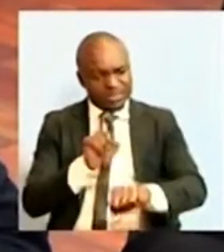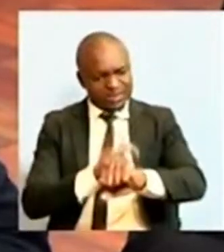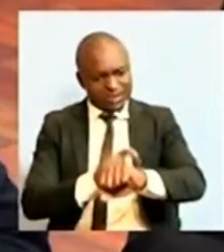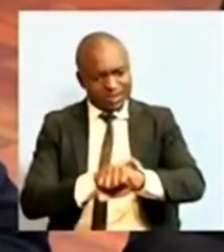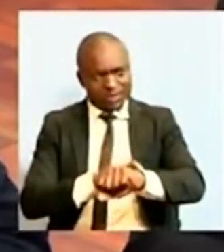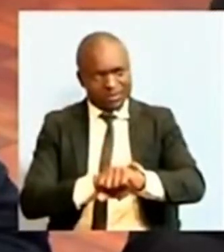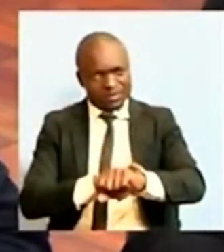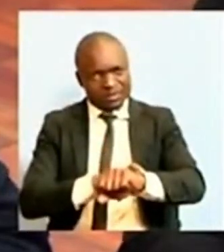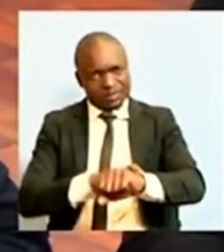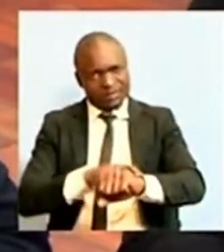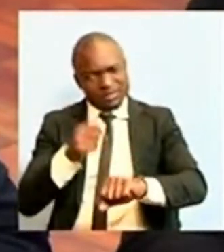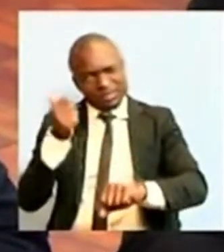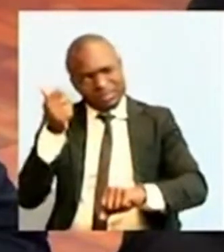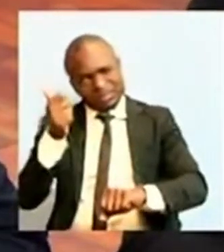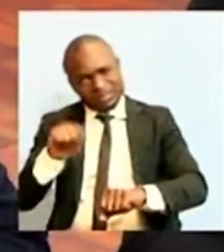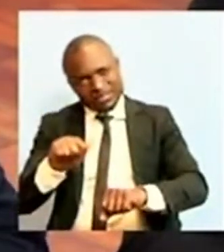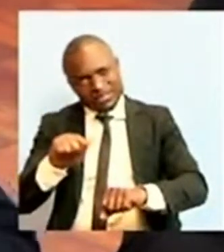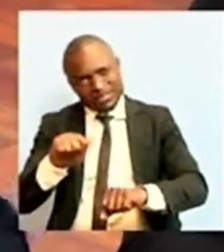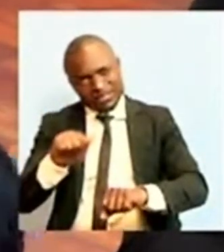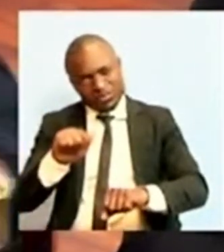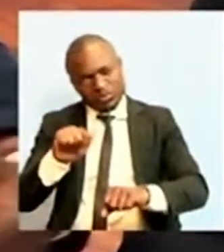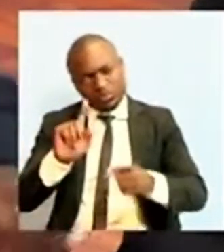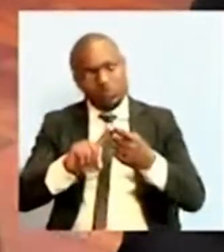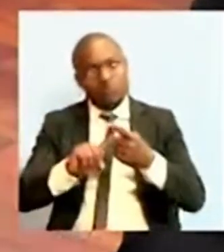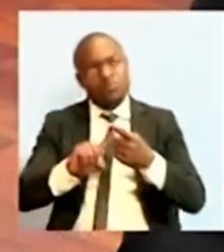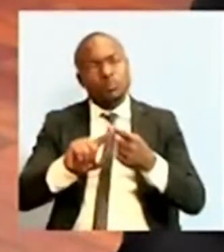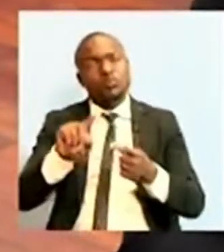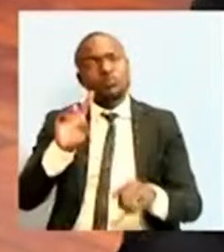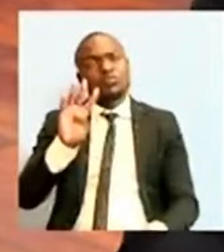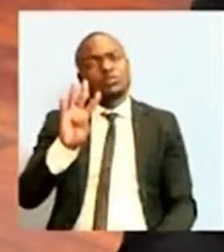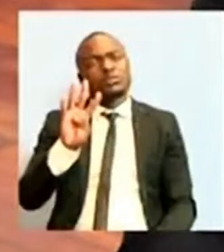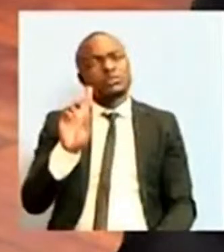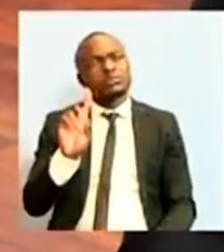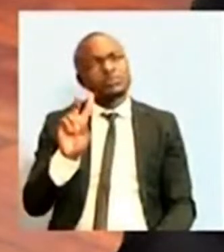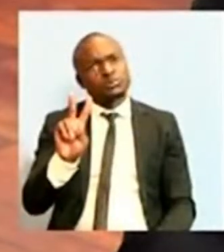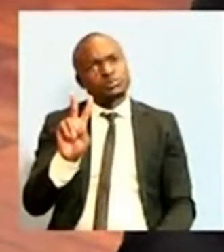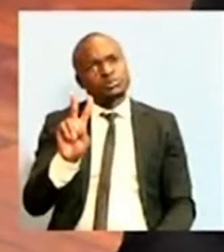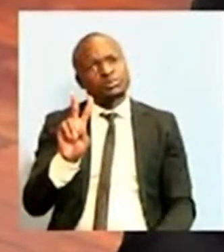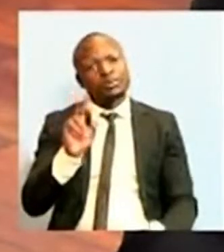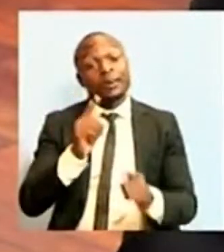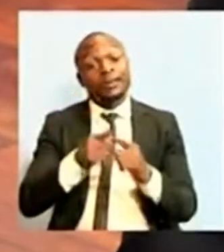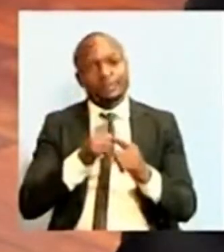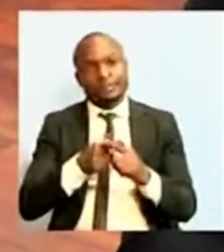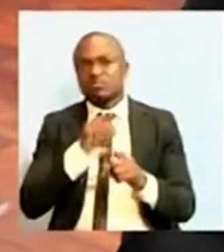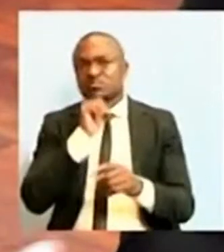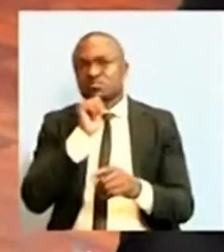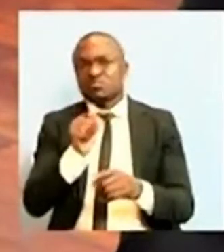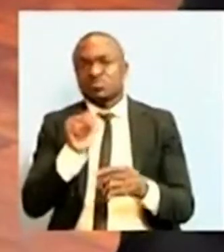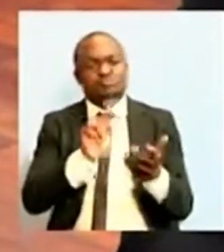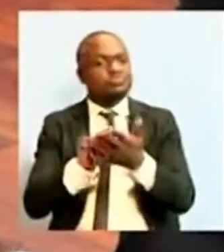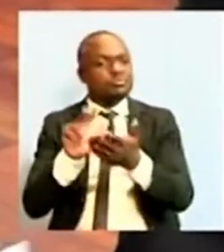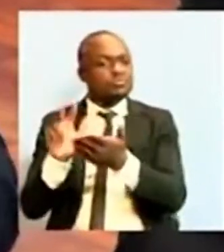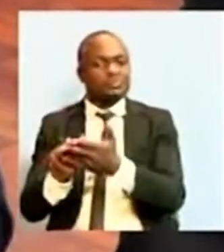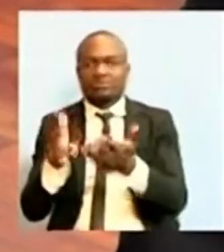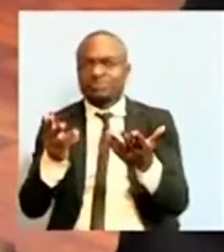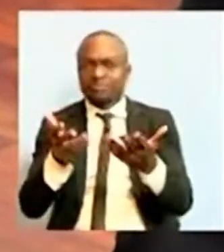periods ranging from 10 to 40 to 42 months were not